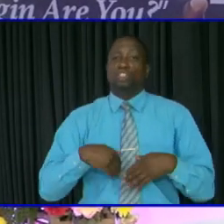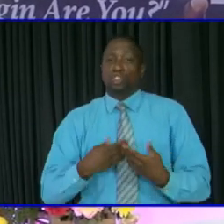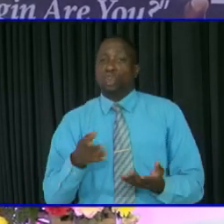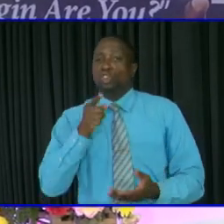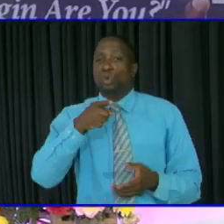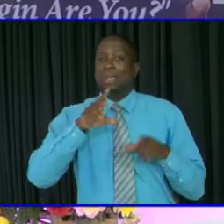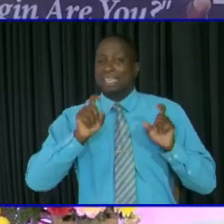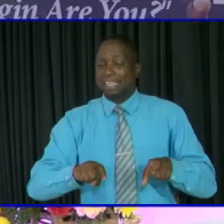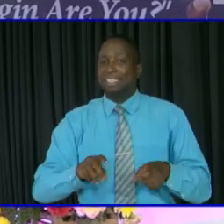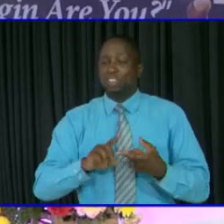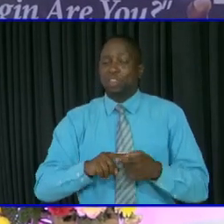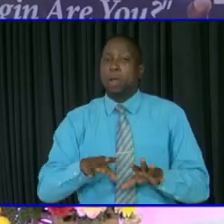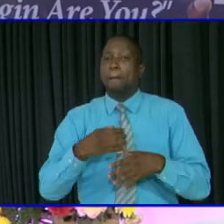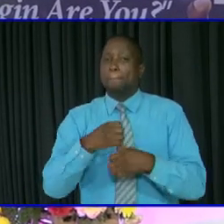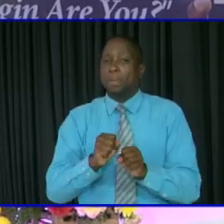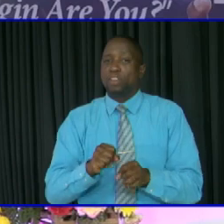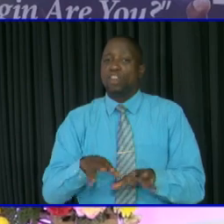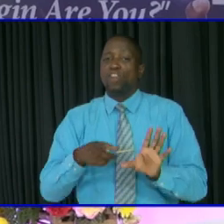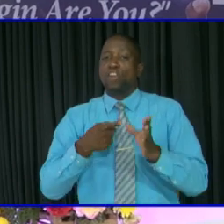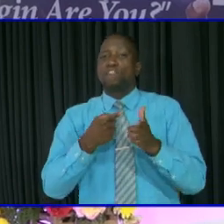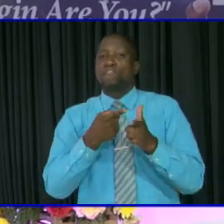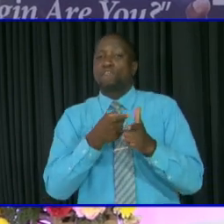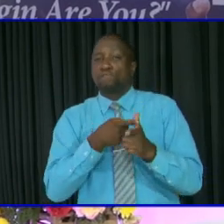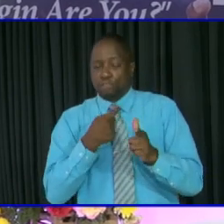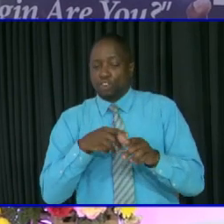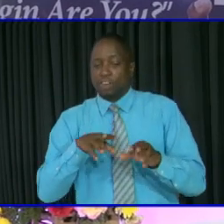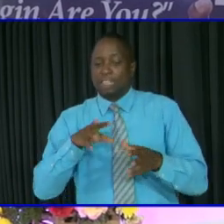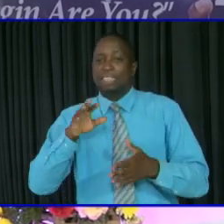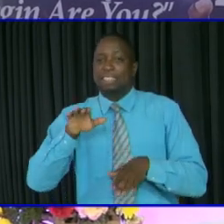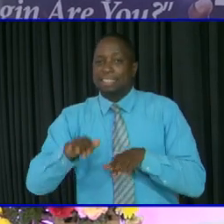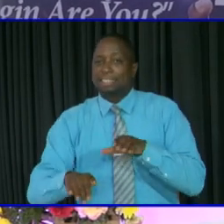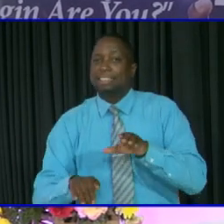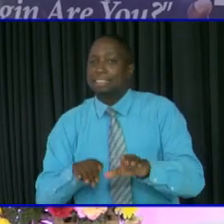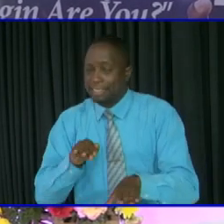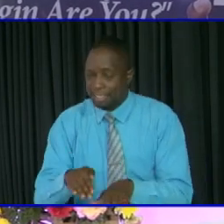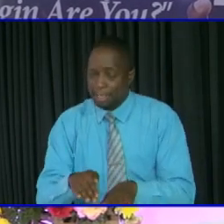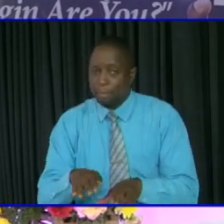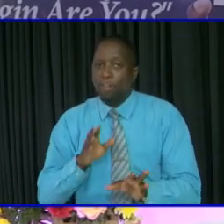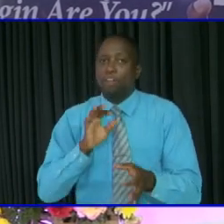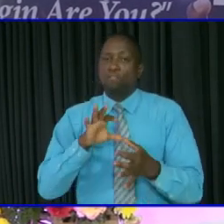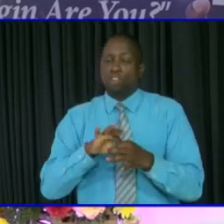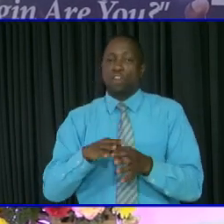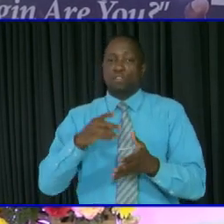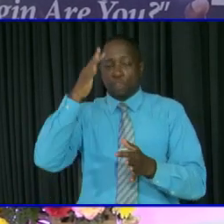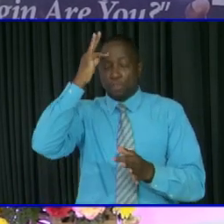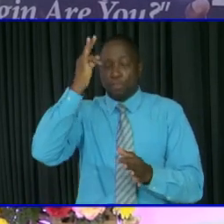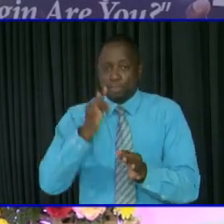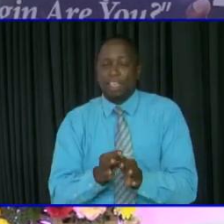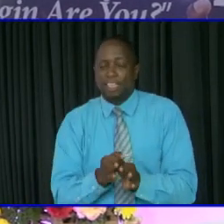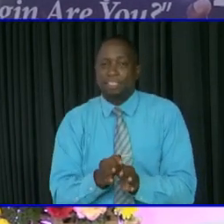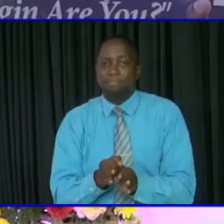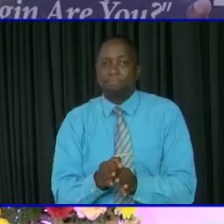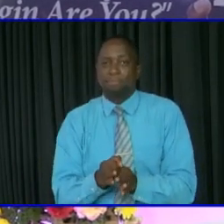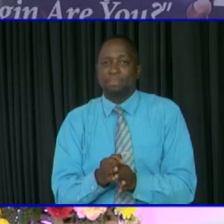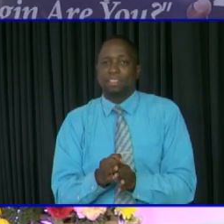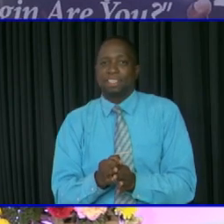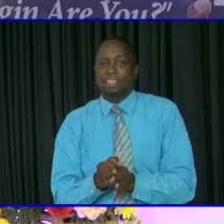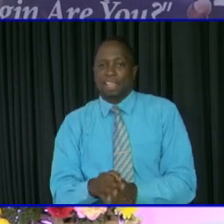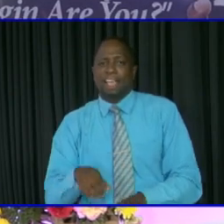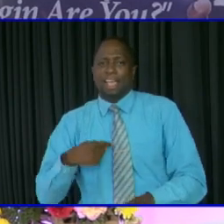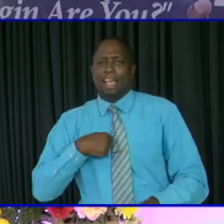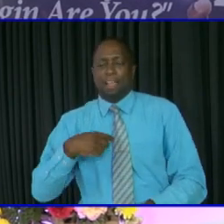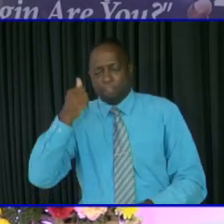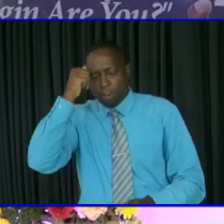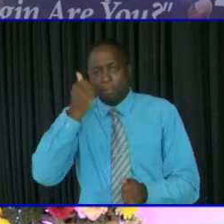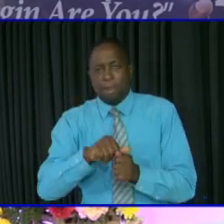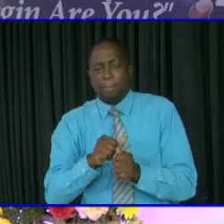as you journey, my friends, I remember that song, one set of footprints in the sand.